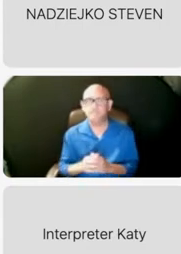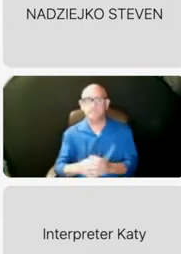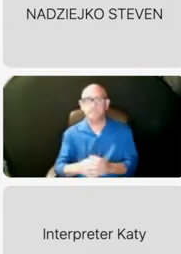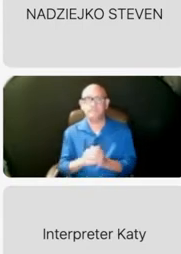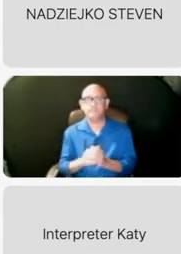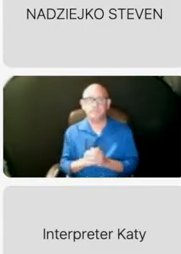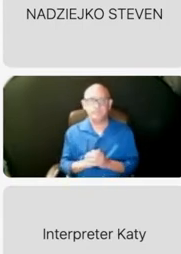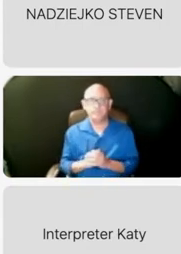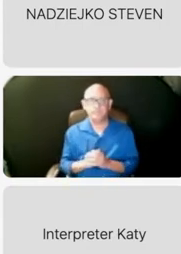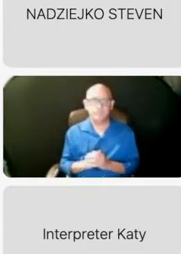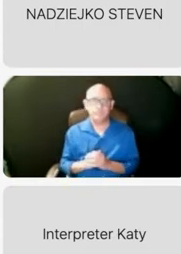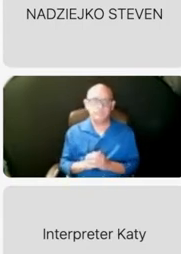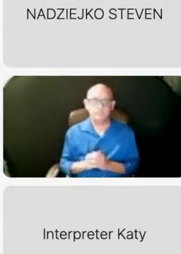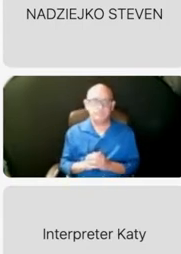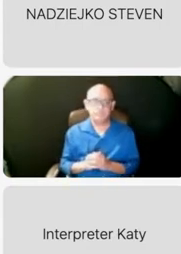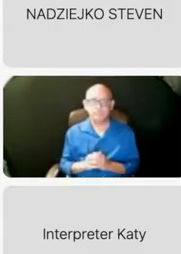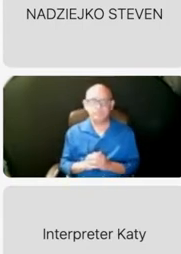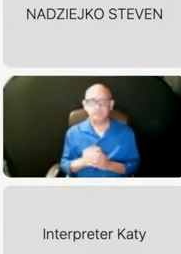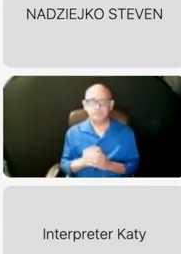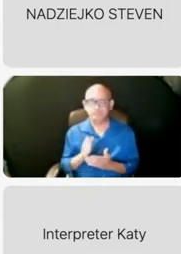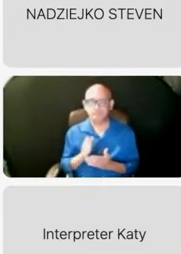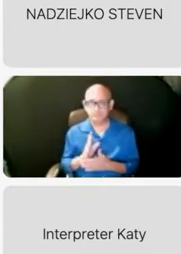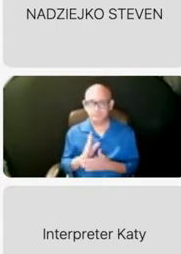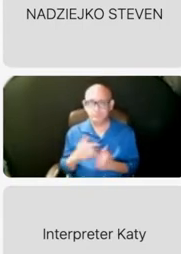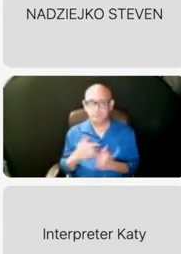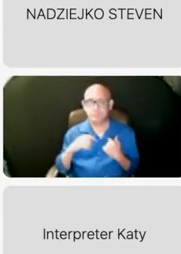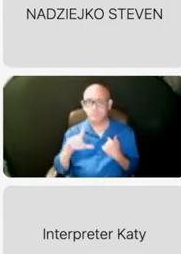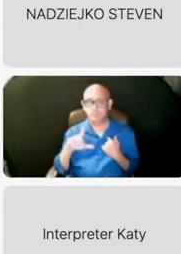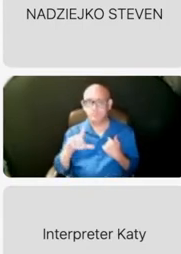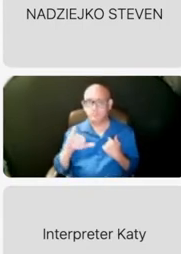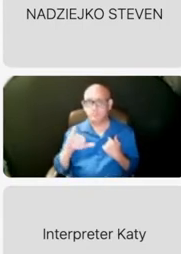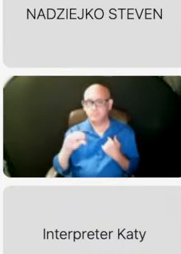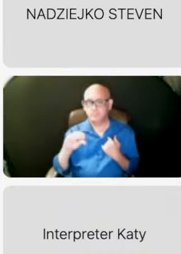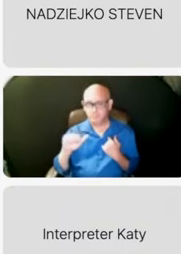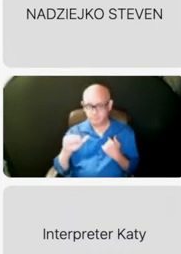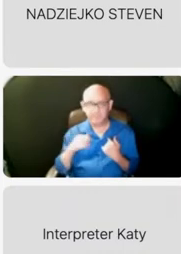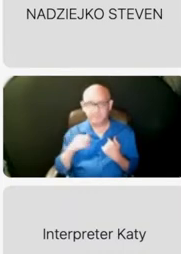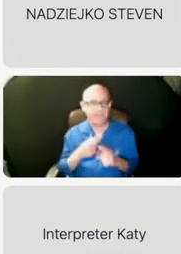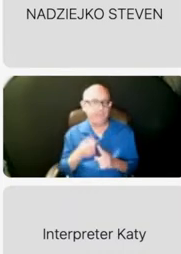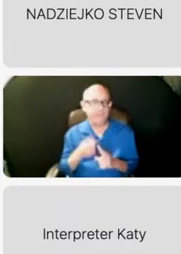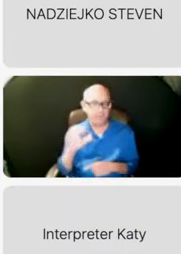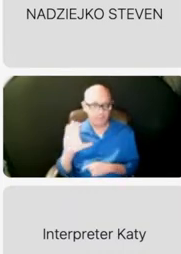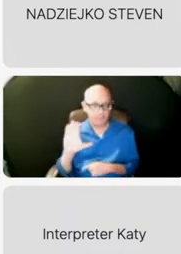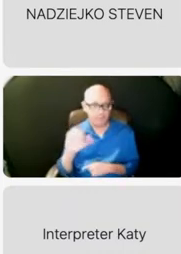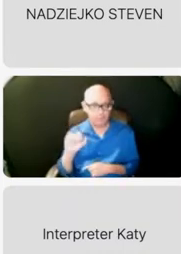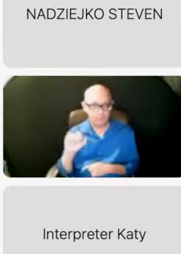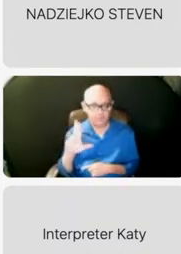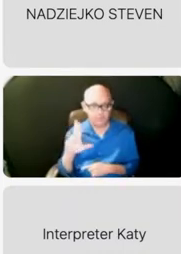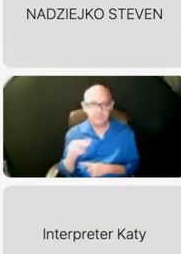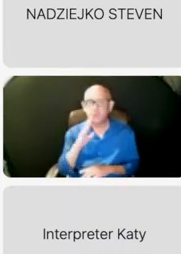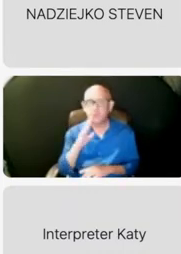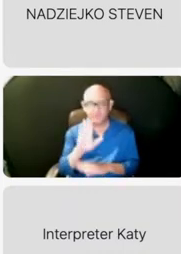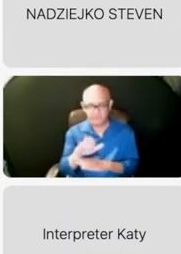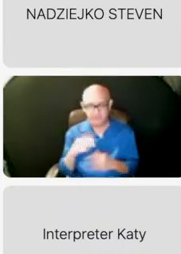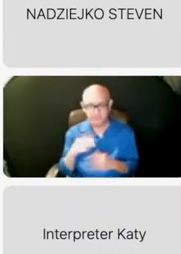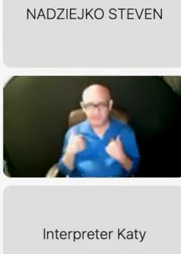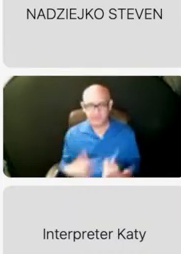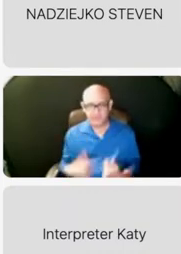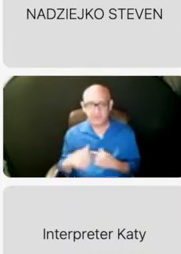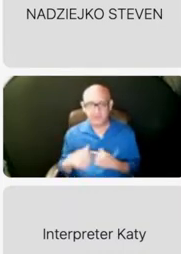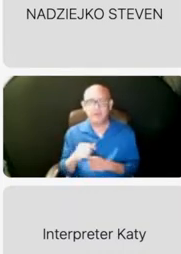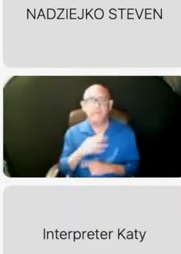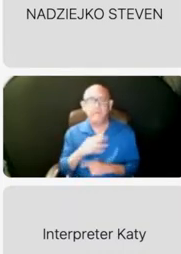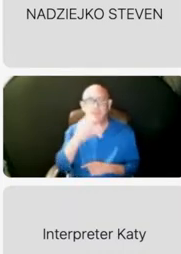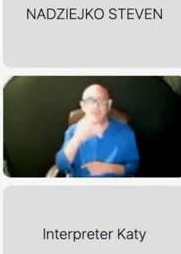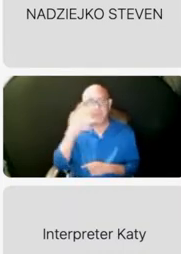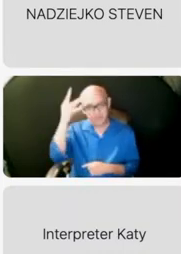all right my name is lisa villa and i'm from colton good evening everyone my name is lisa villa i'm a parent and a part of the college school